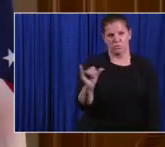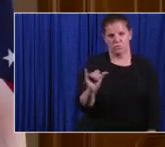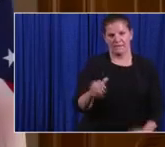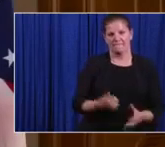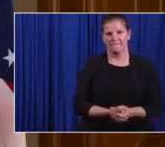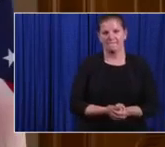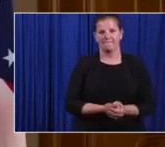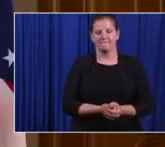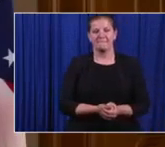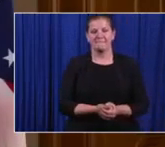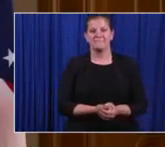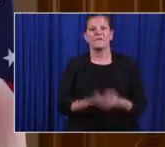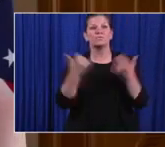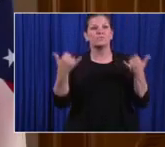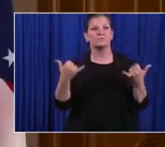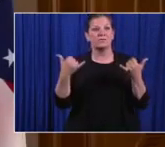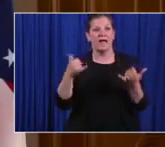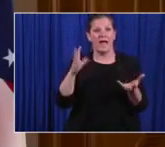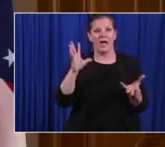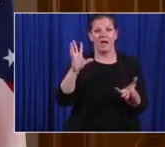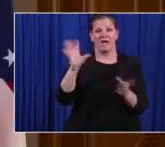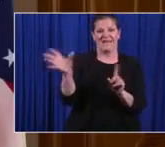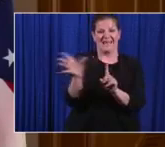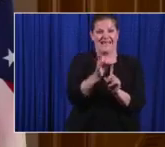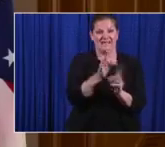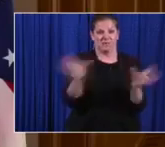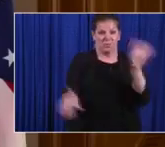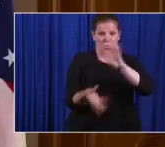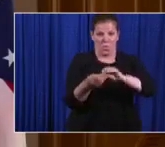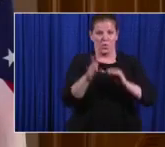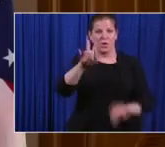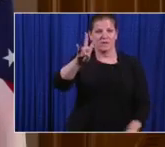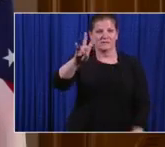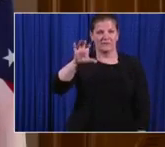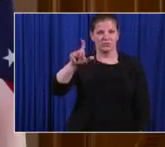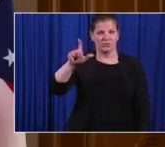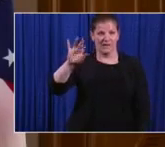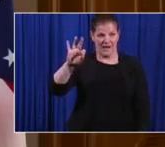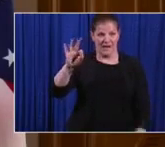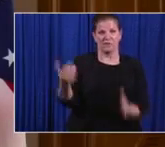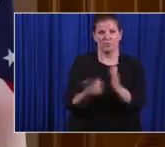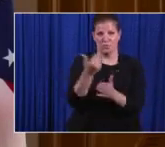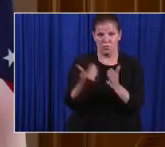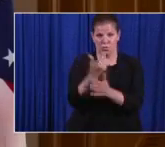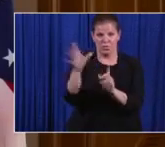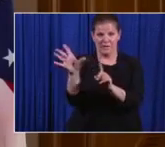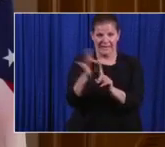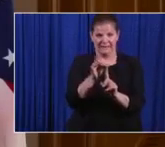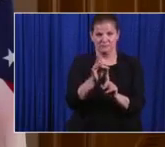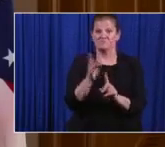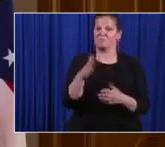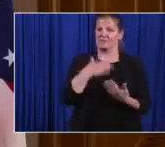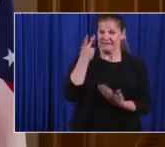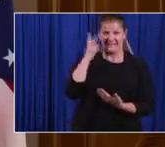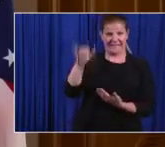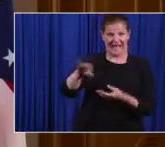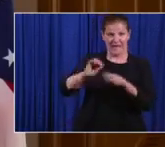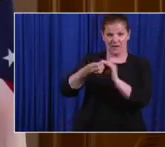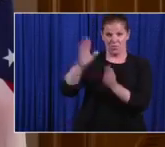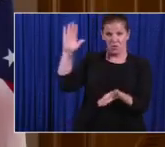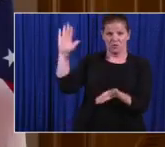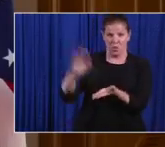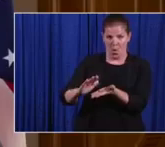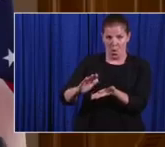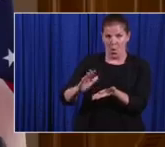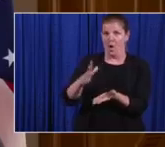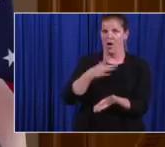Today we're reporting 729 new cases. We're happy to see the number that low. We are continuing to closely monitor